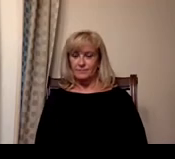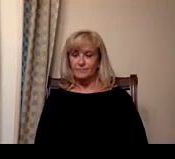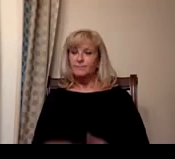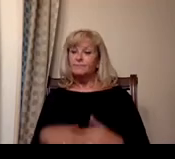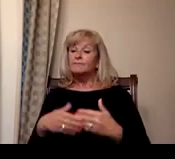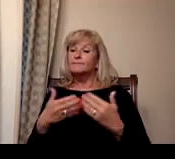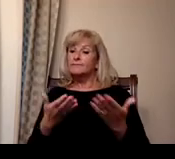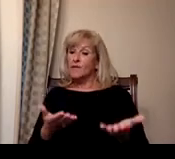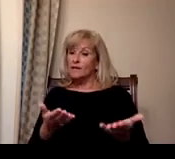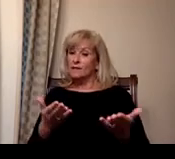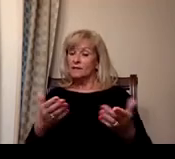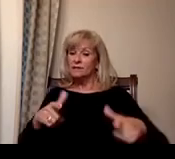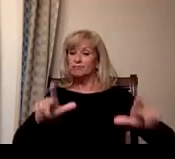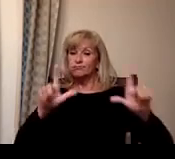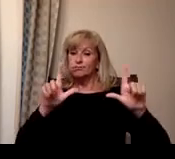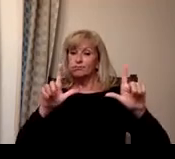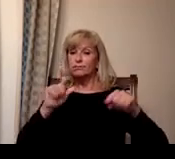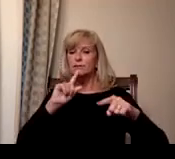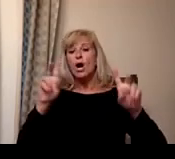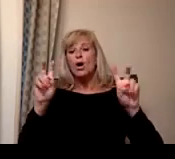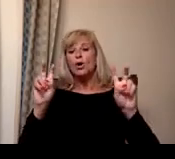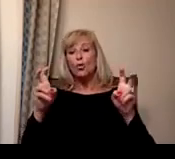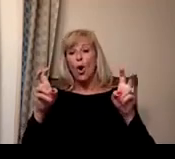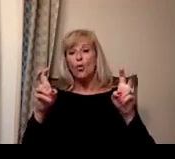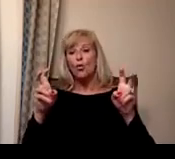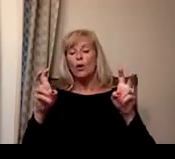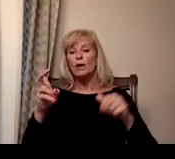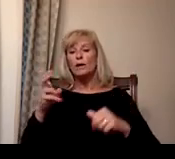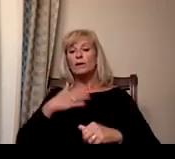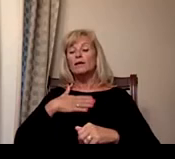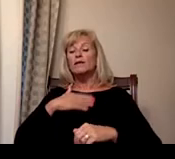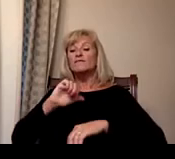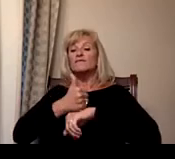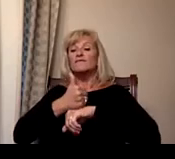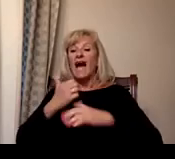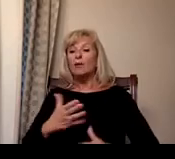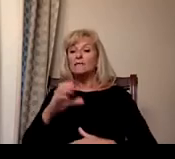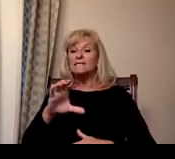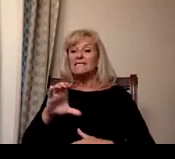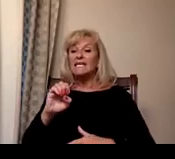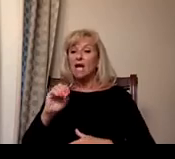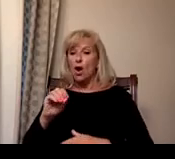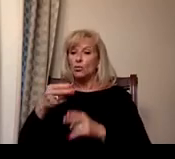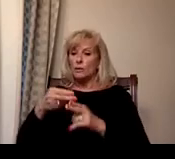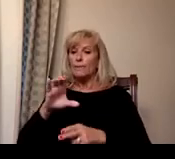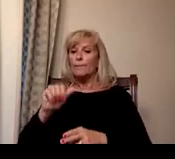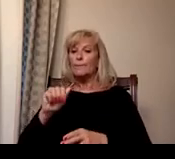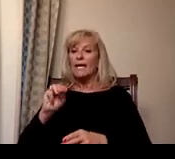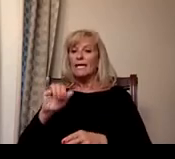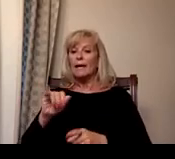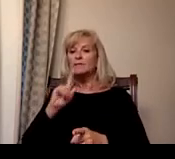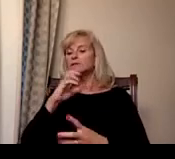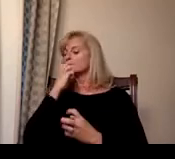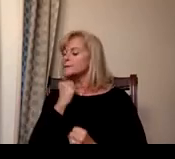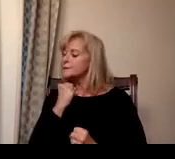So this is a great quote from our, one that our founder and CEO, Cami, is extremely passionate about.